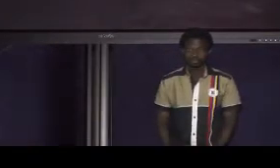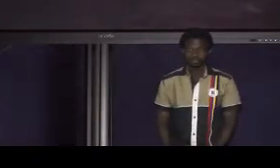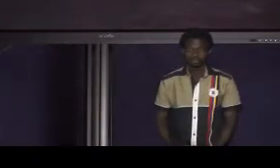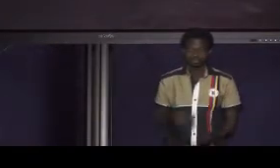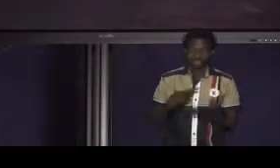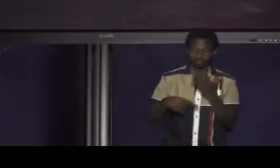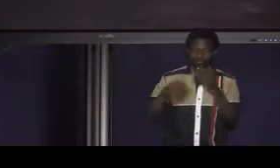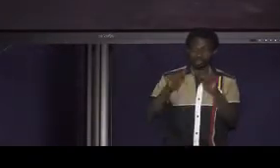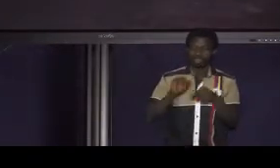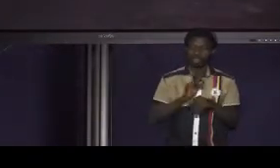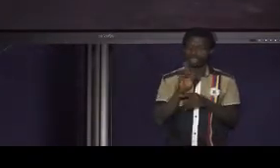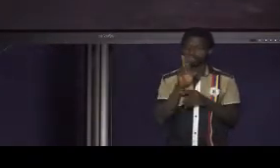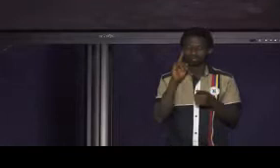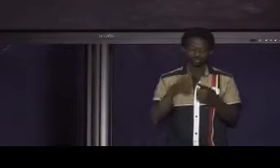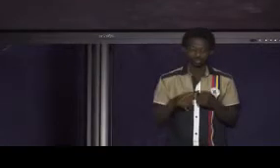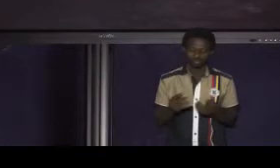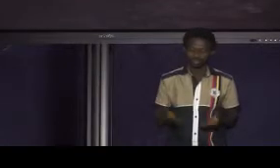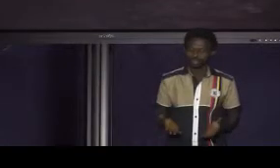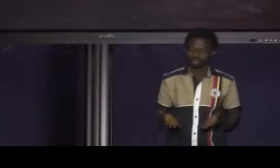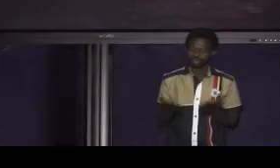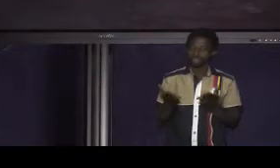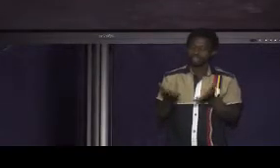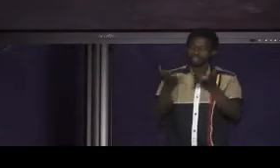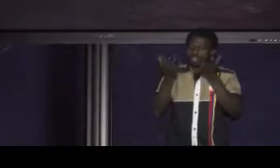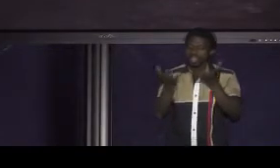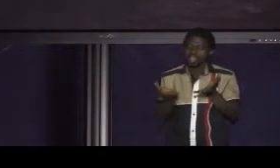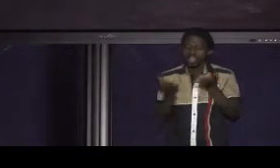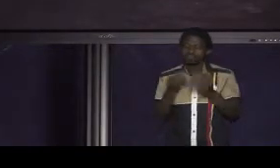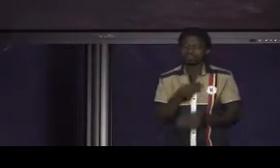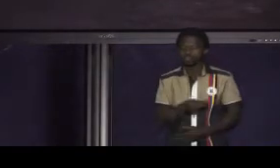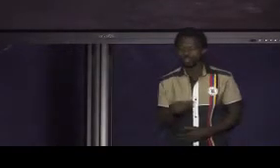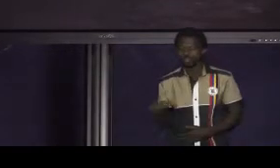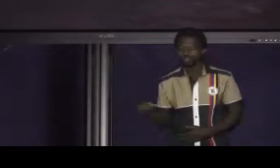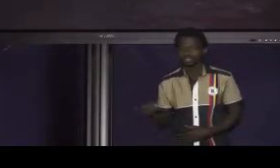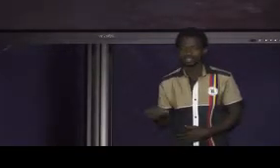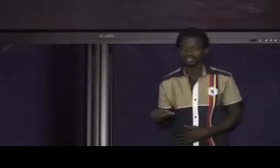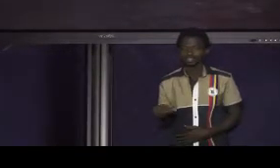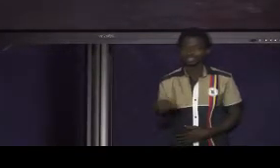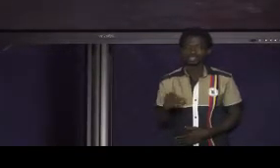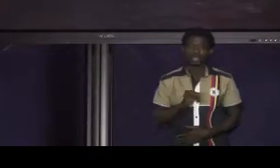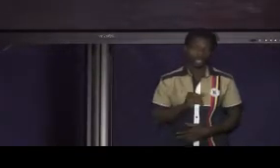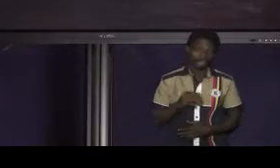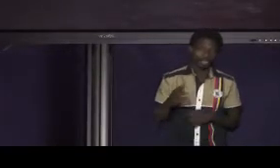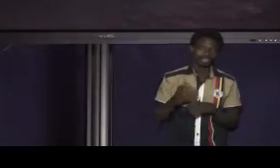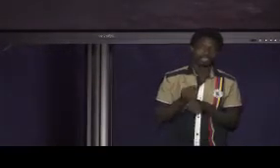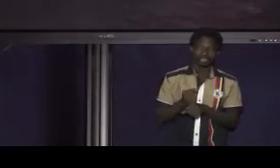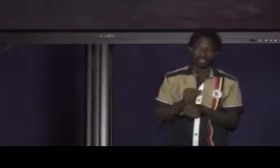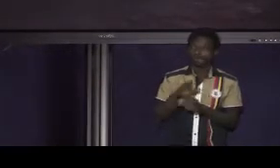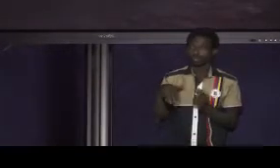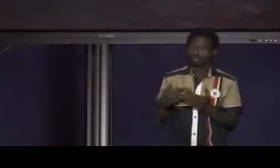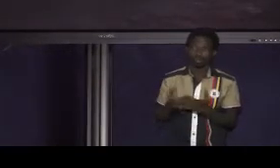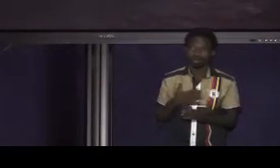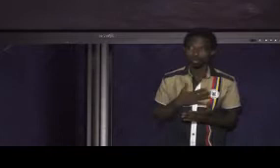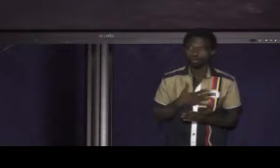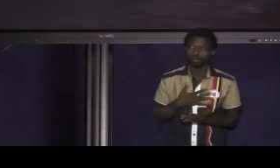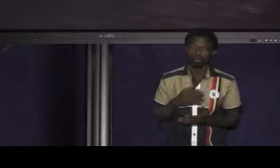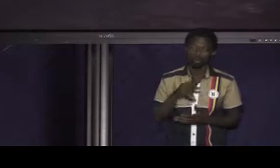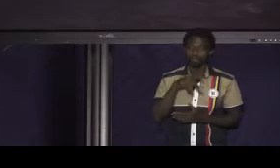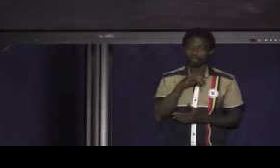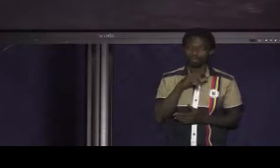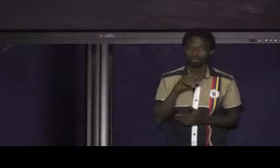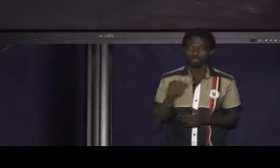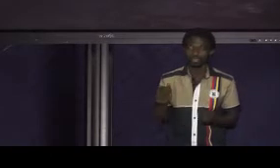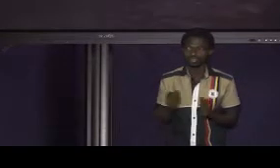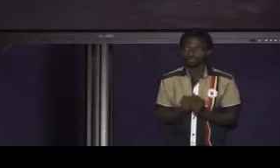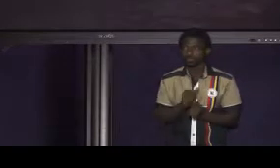What can I use to lift a heavy object? I take on my pulley with a